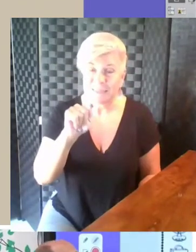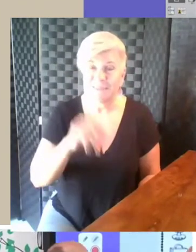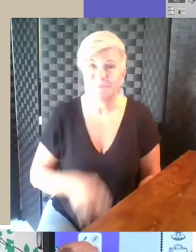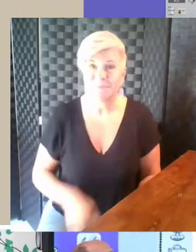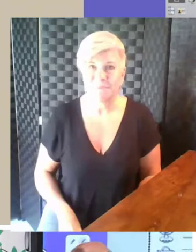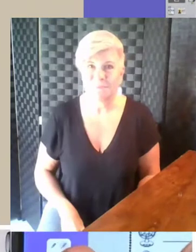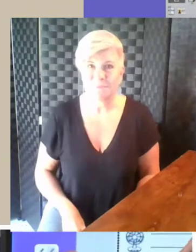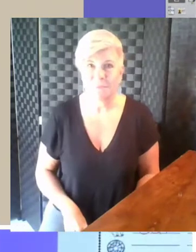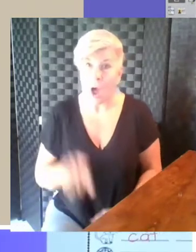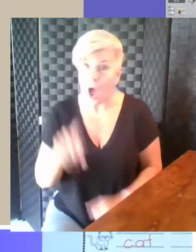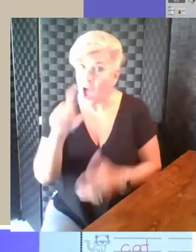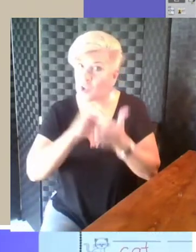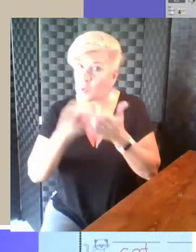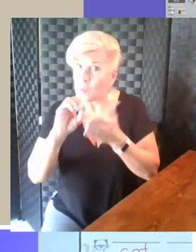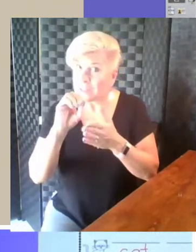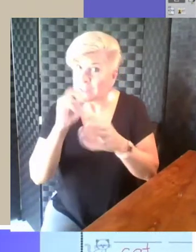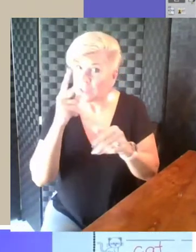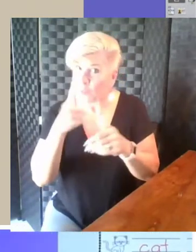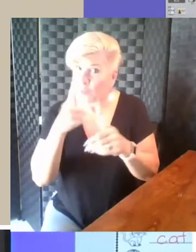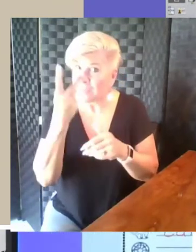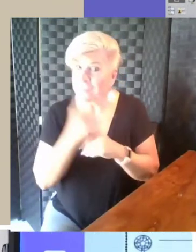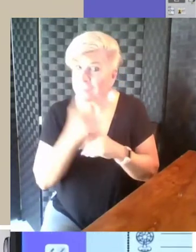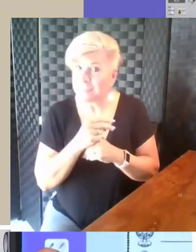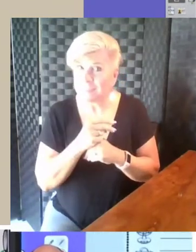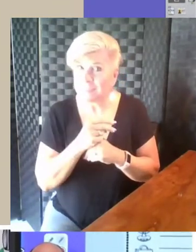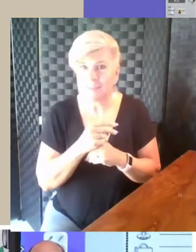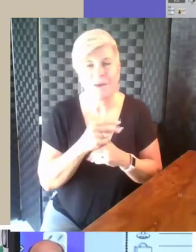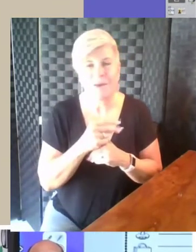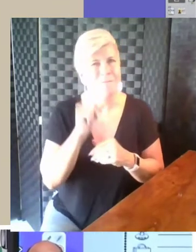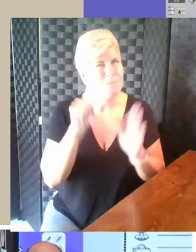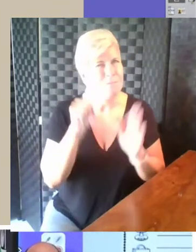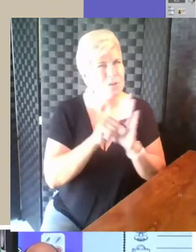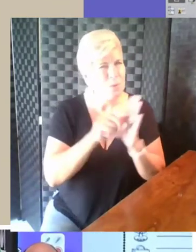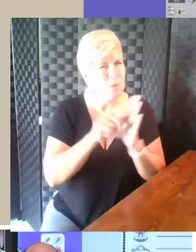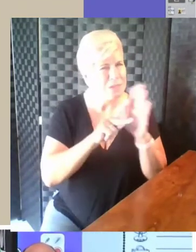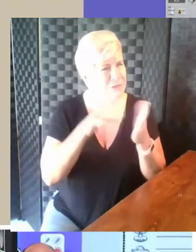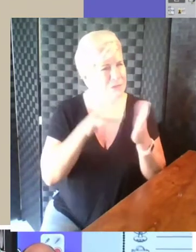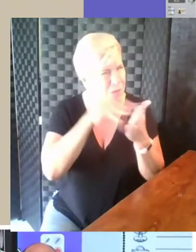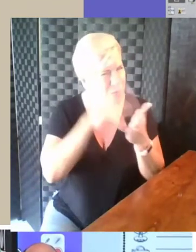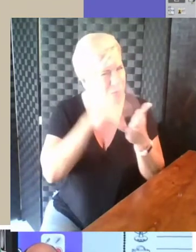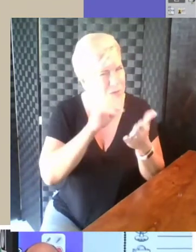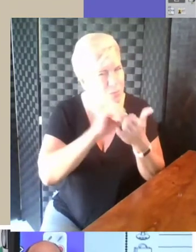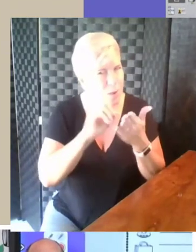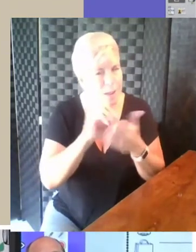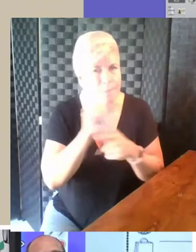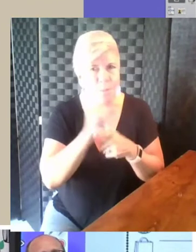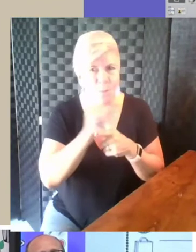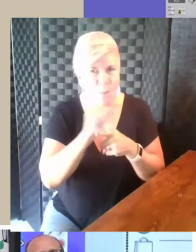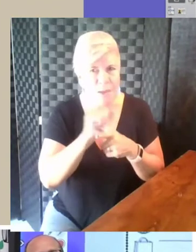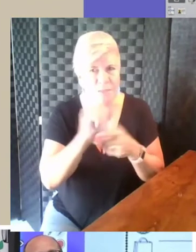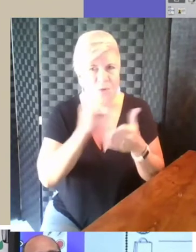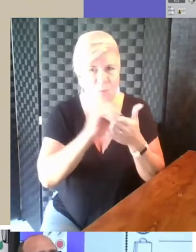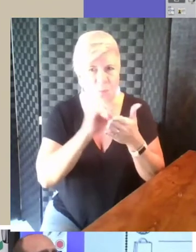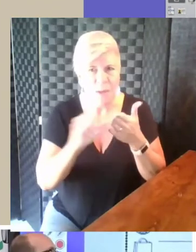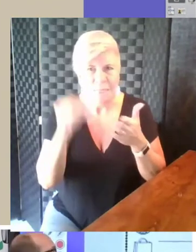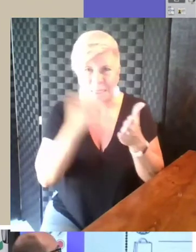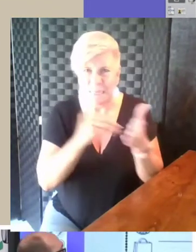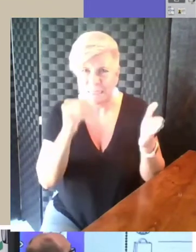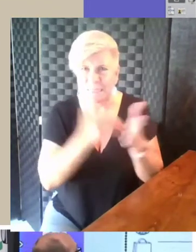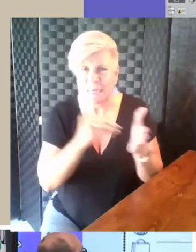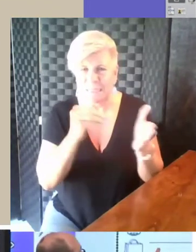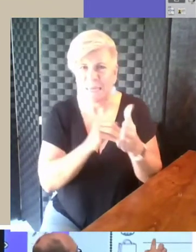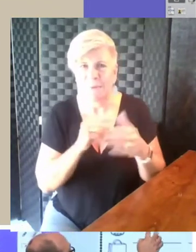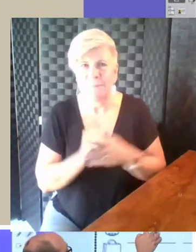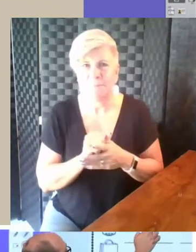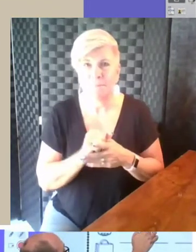There's even a spot for you to write it twice. That's great for first graders and kindergartners learning to write. They can practice their words by writing them more than once. In